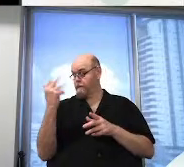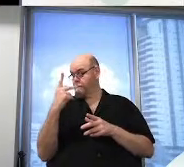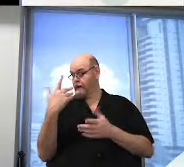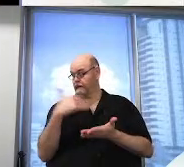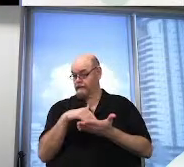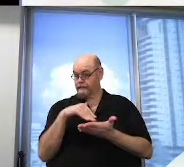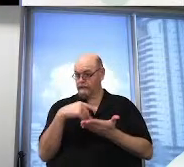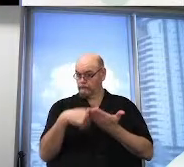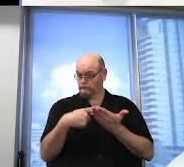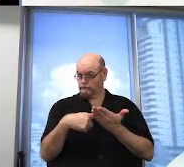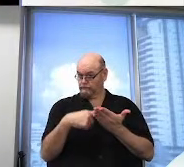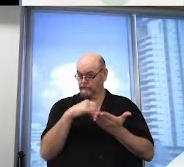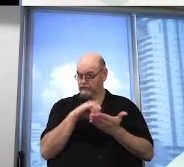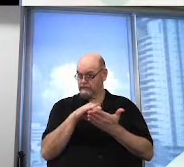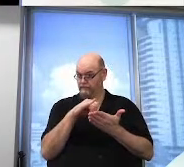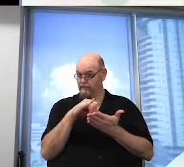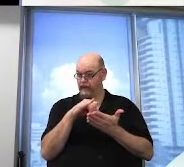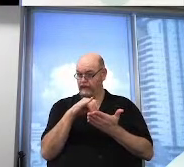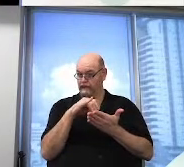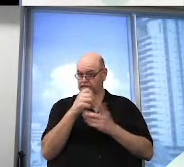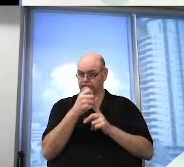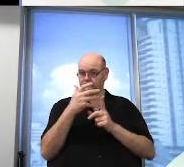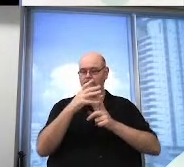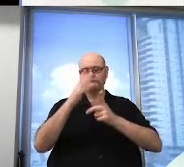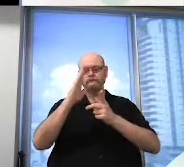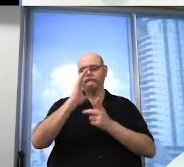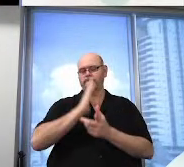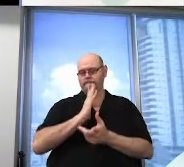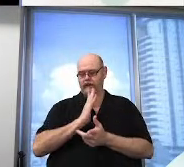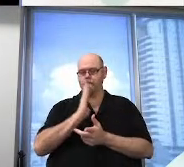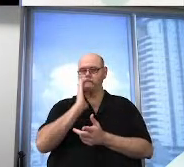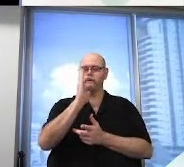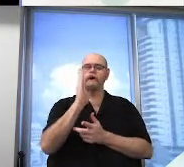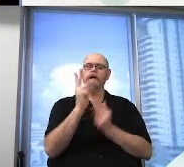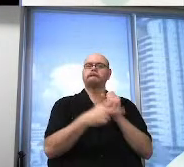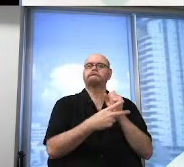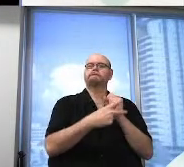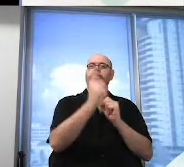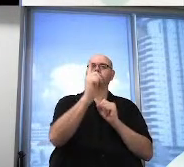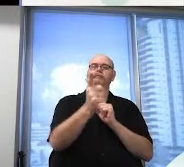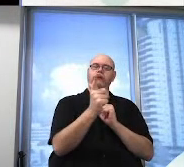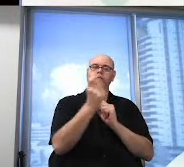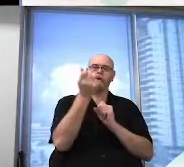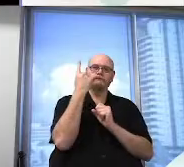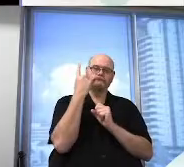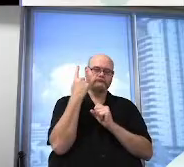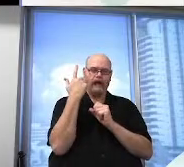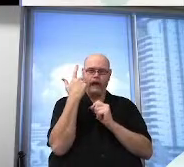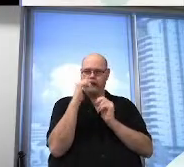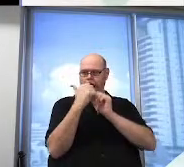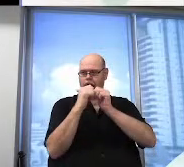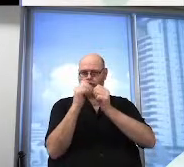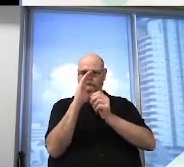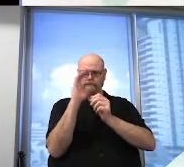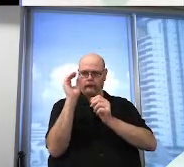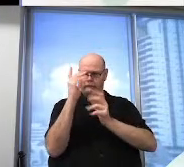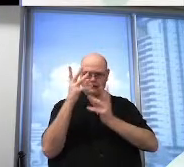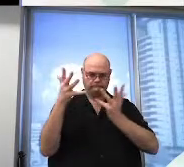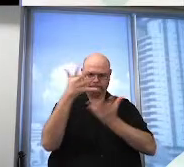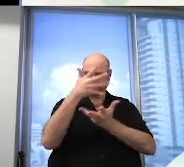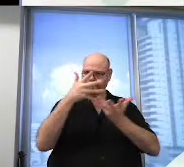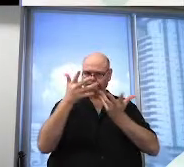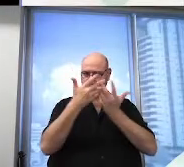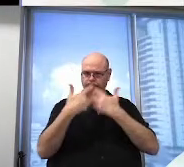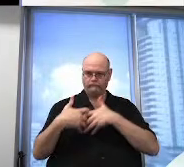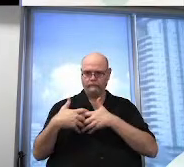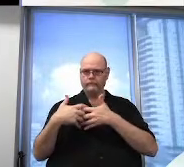be with us again. Yes. To discuss the details on that. We'll leave it for that to get a better sense of the interaction among the various companies and